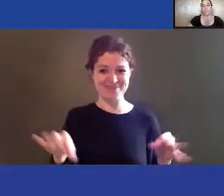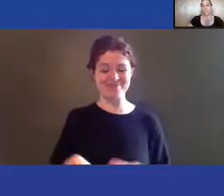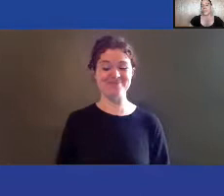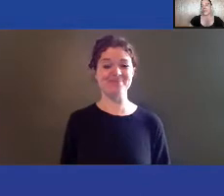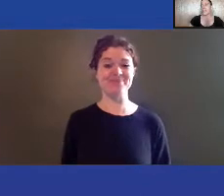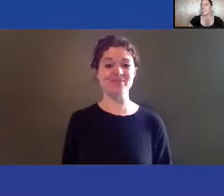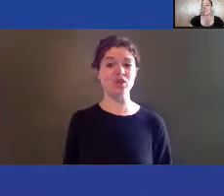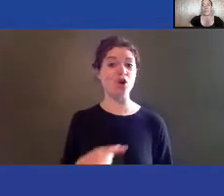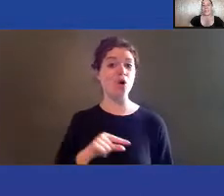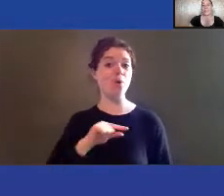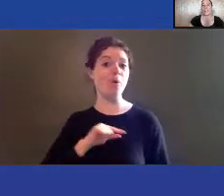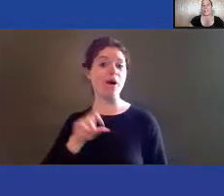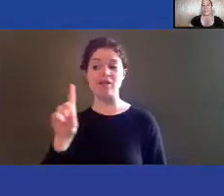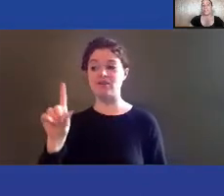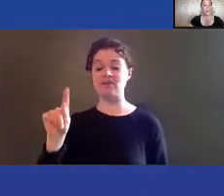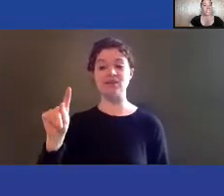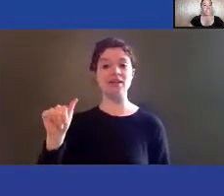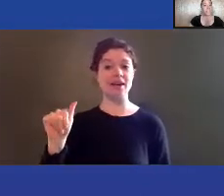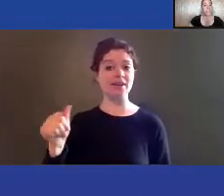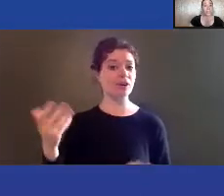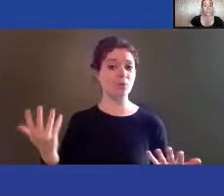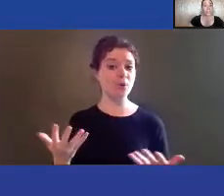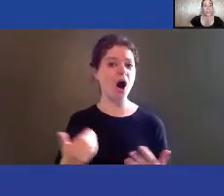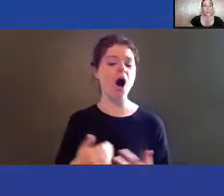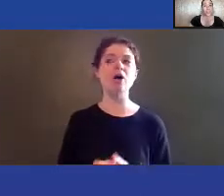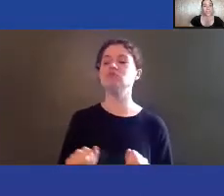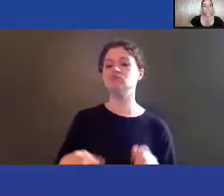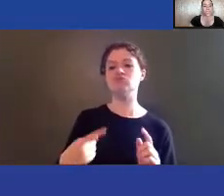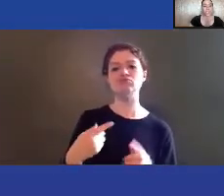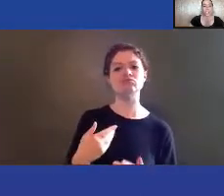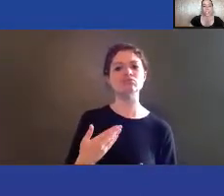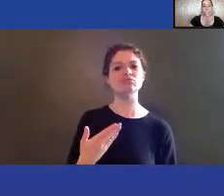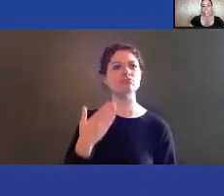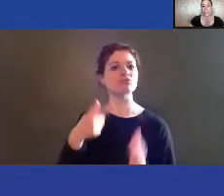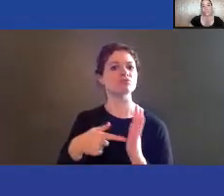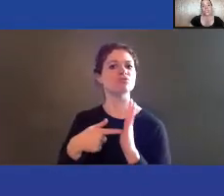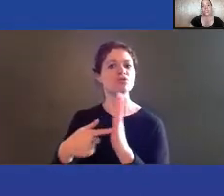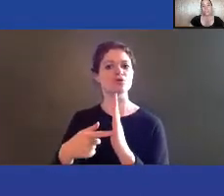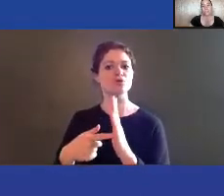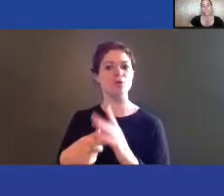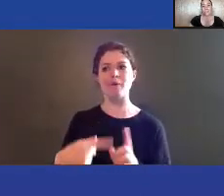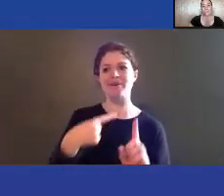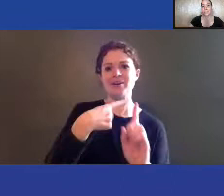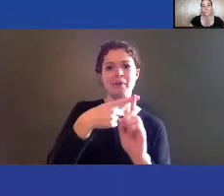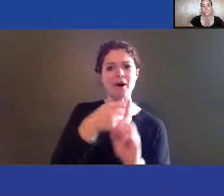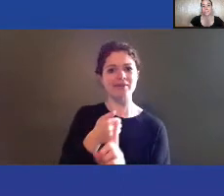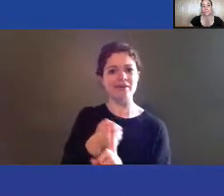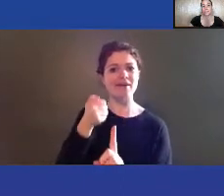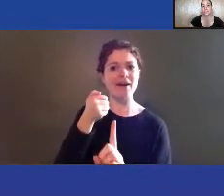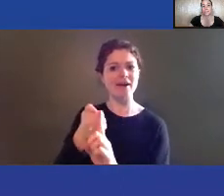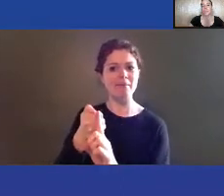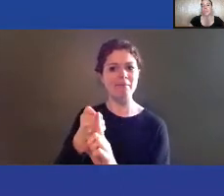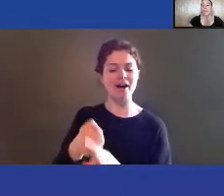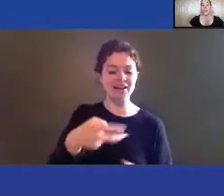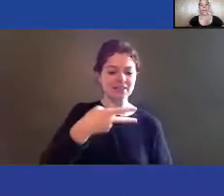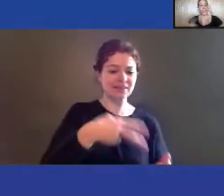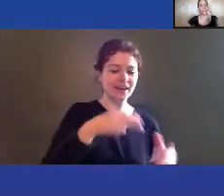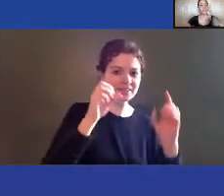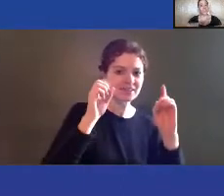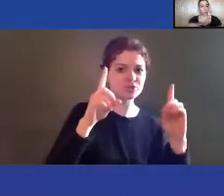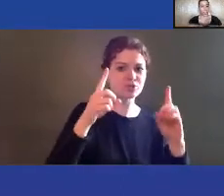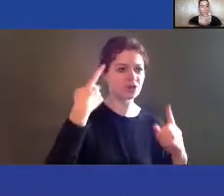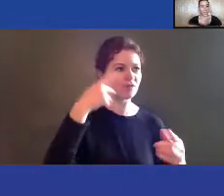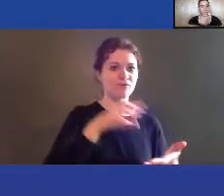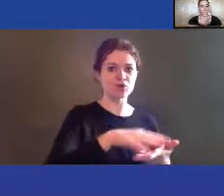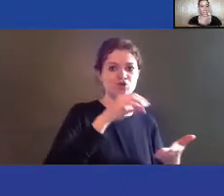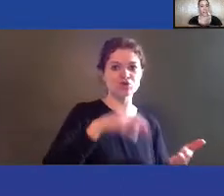data to demonstrate things like the positive impacts of arts education on student achievement. And that